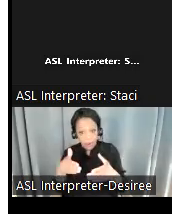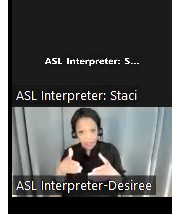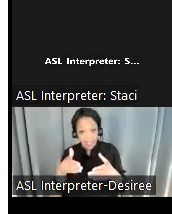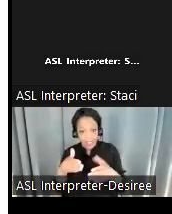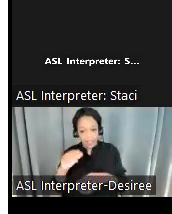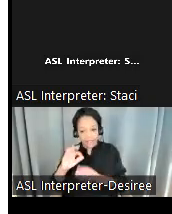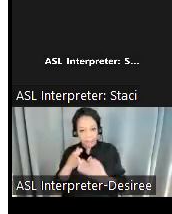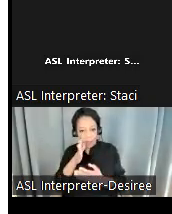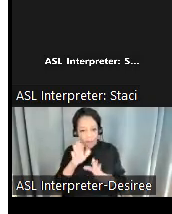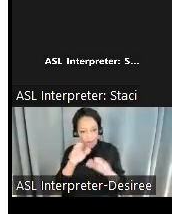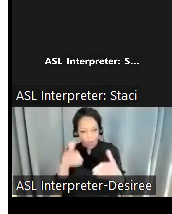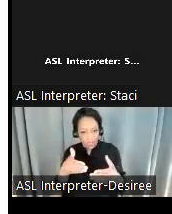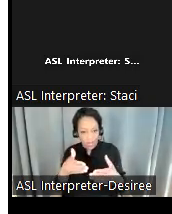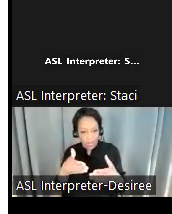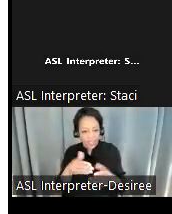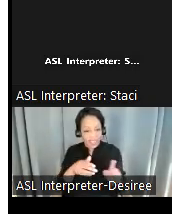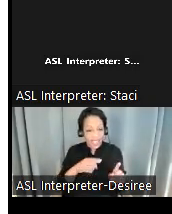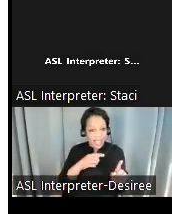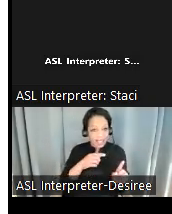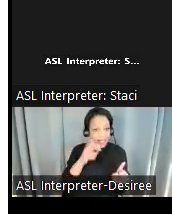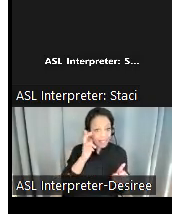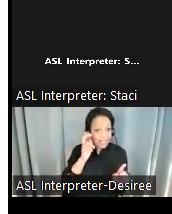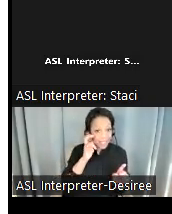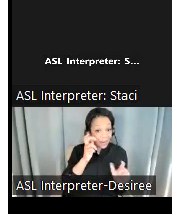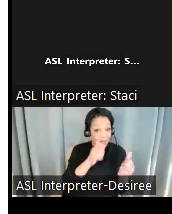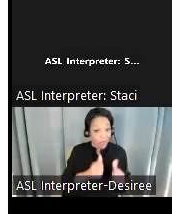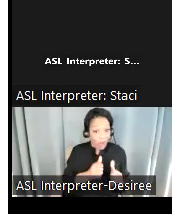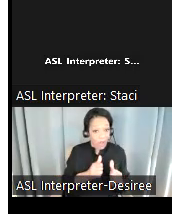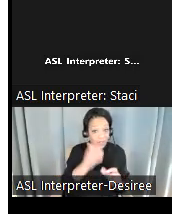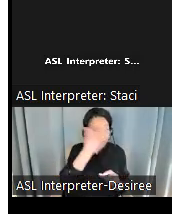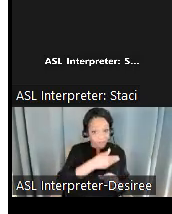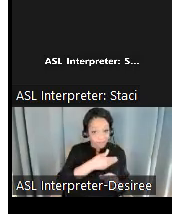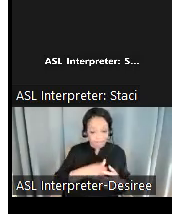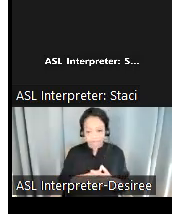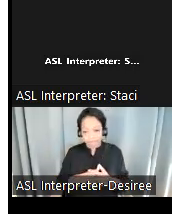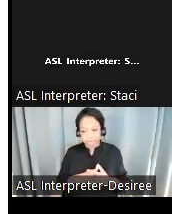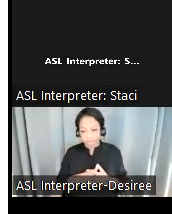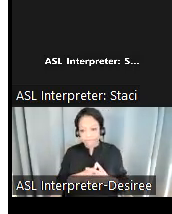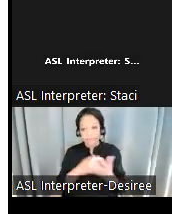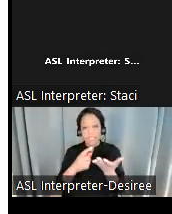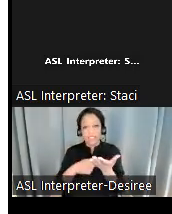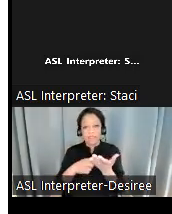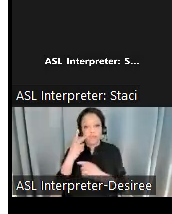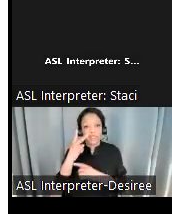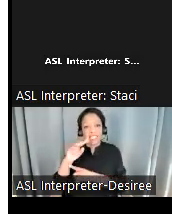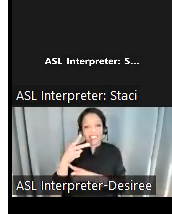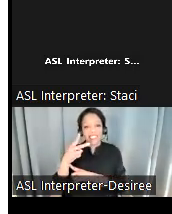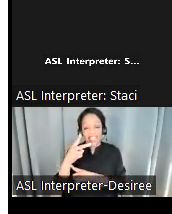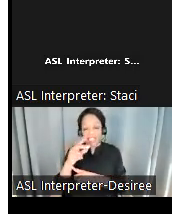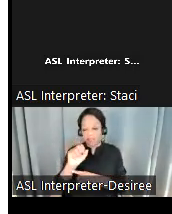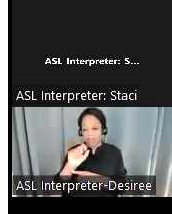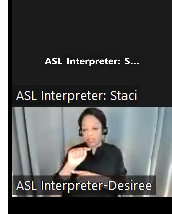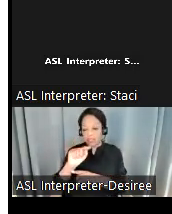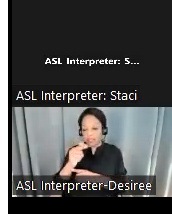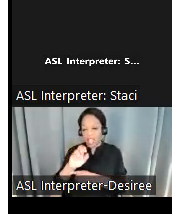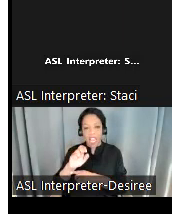We also see families miss those outpatient screening, that second stage screen, because the mom and dad have moved or